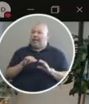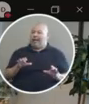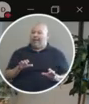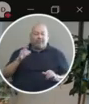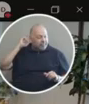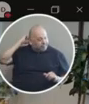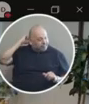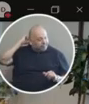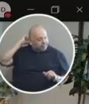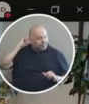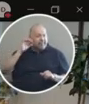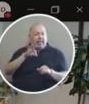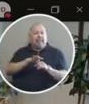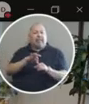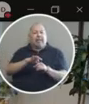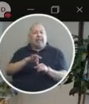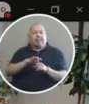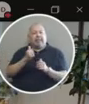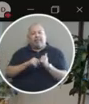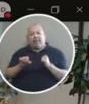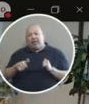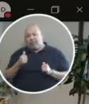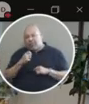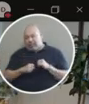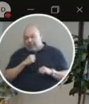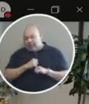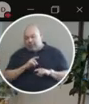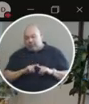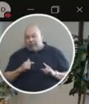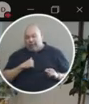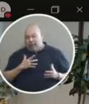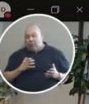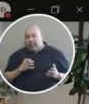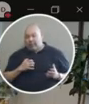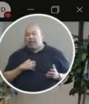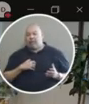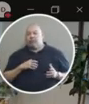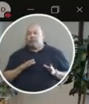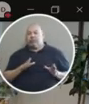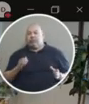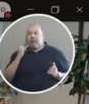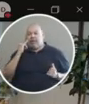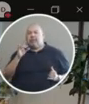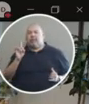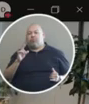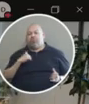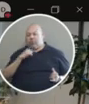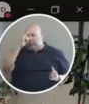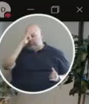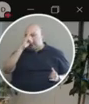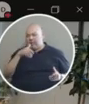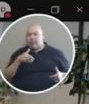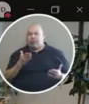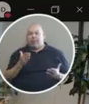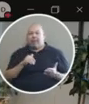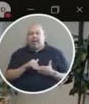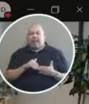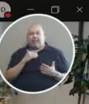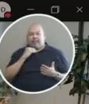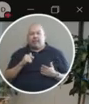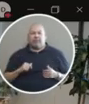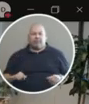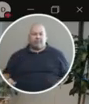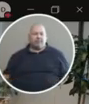have an election every other year. But I would like a general idea of when we think we can bring this back. Thank